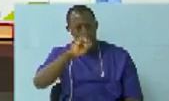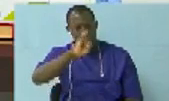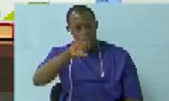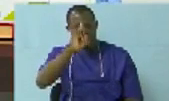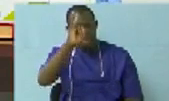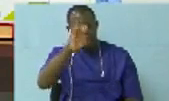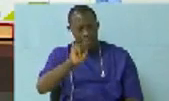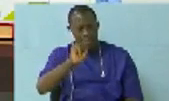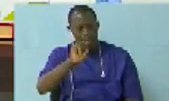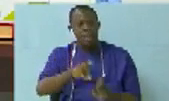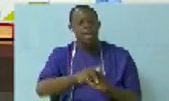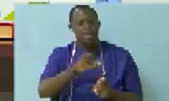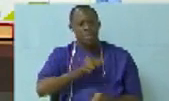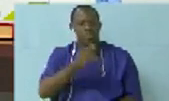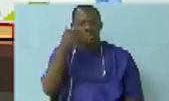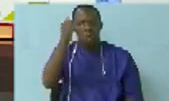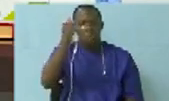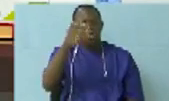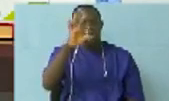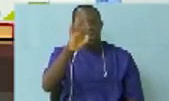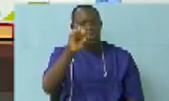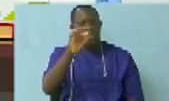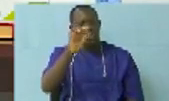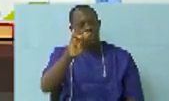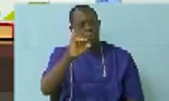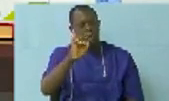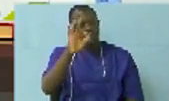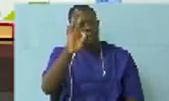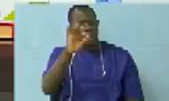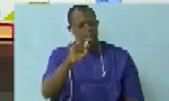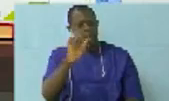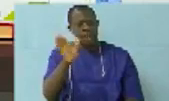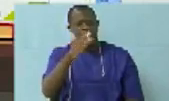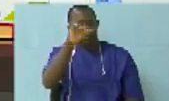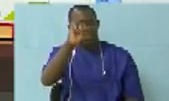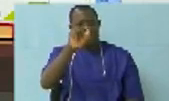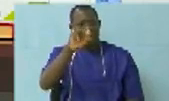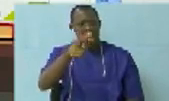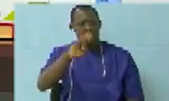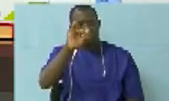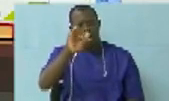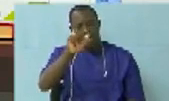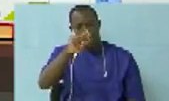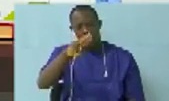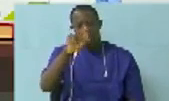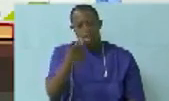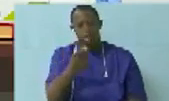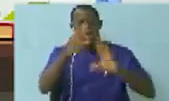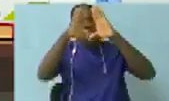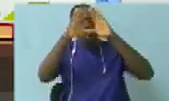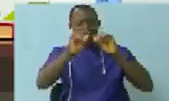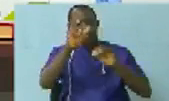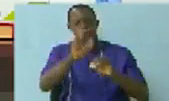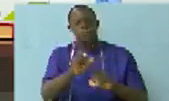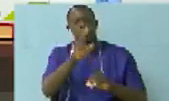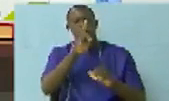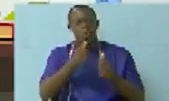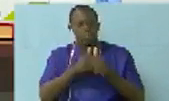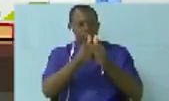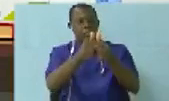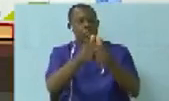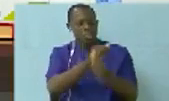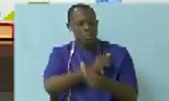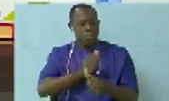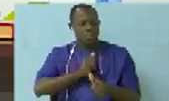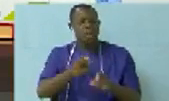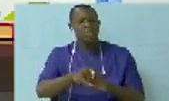He called Timothy Sanyang. That was our escorting officer. And he said